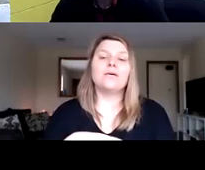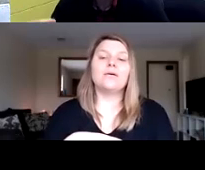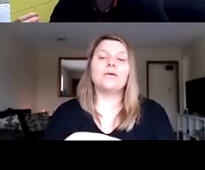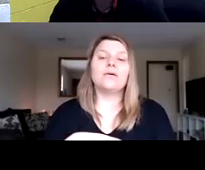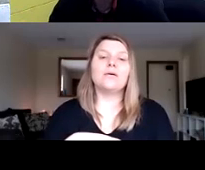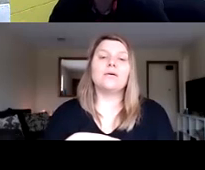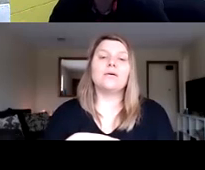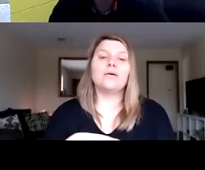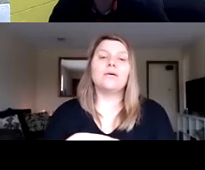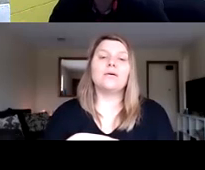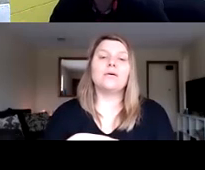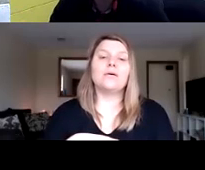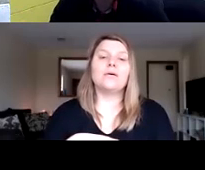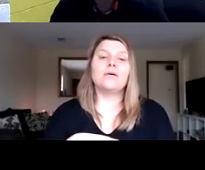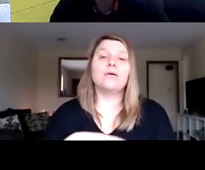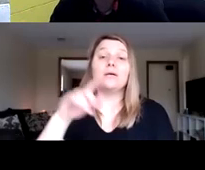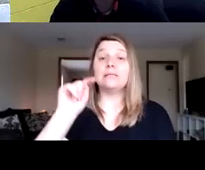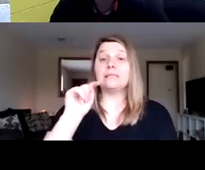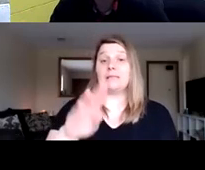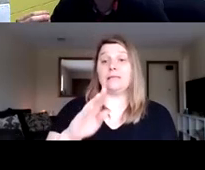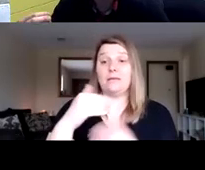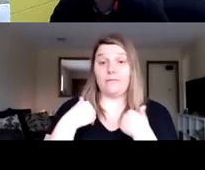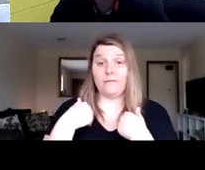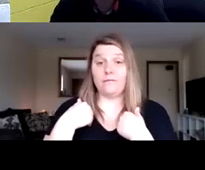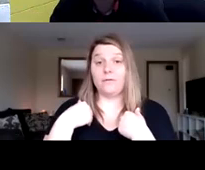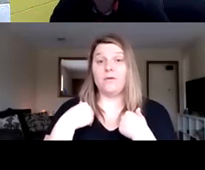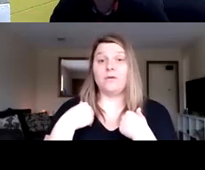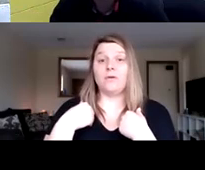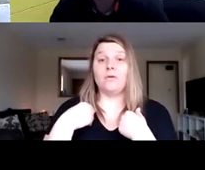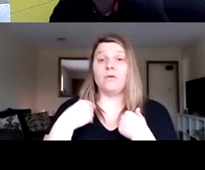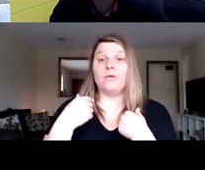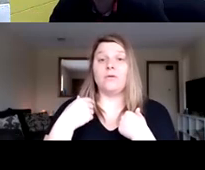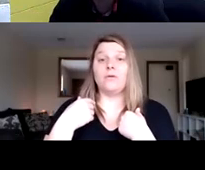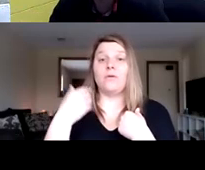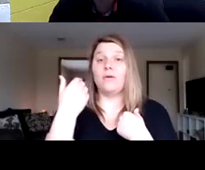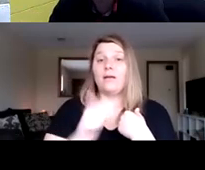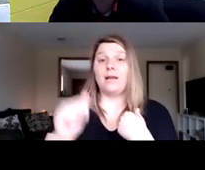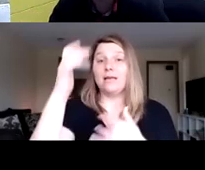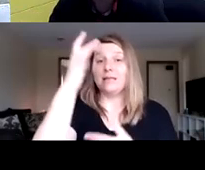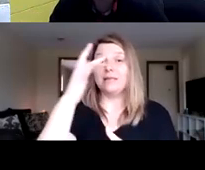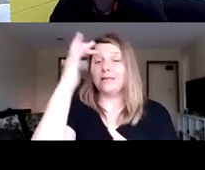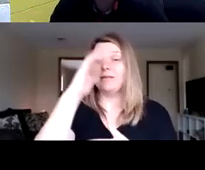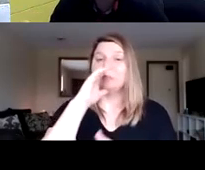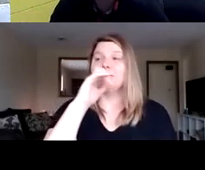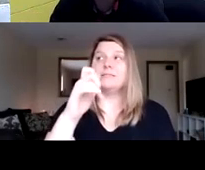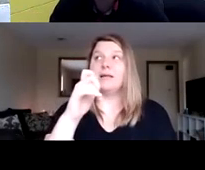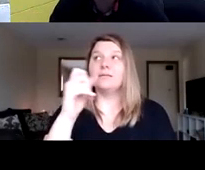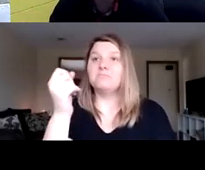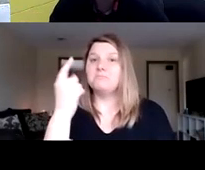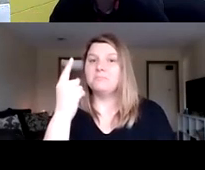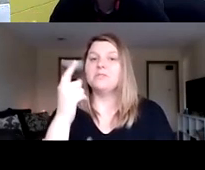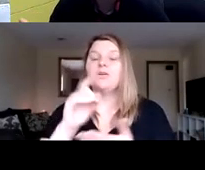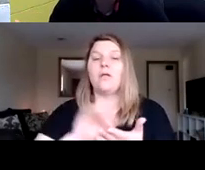the presence of TB, the presence of even microbiologic disease doesn't make a lot of sense. So the medical students